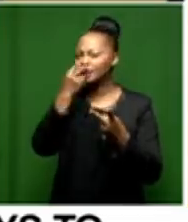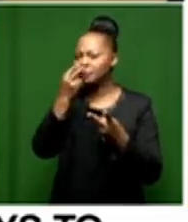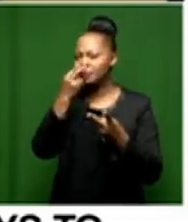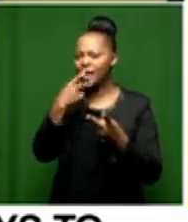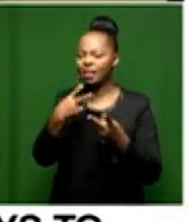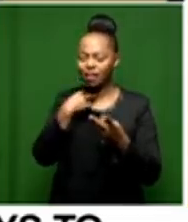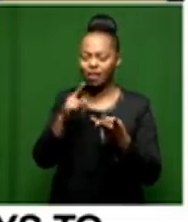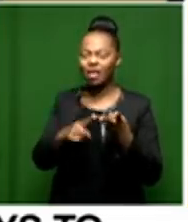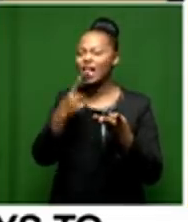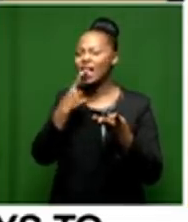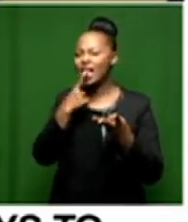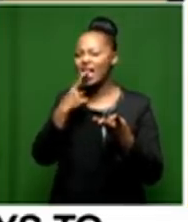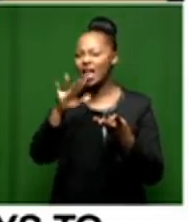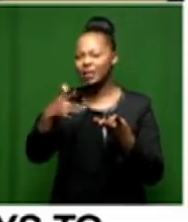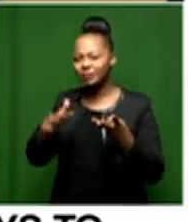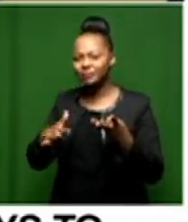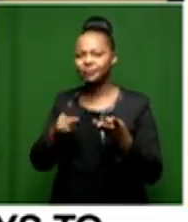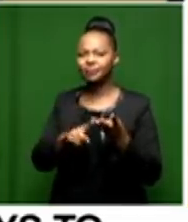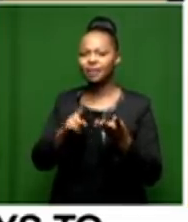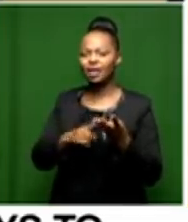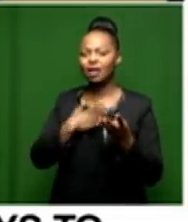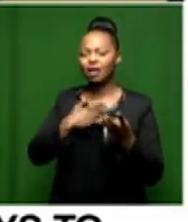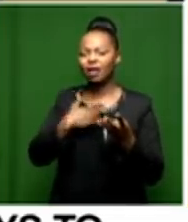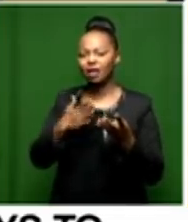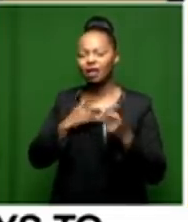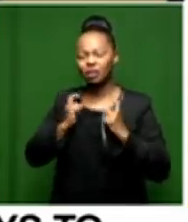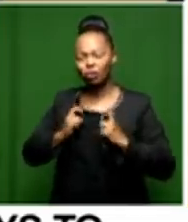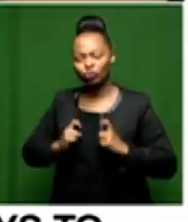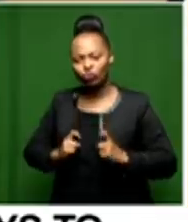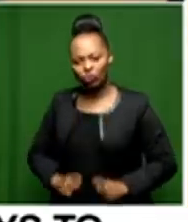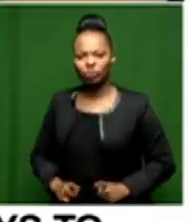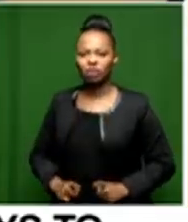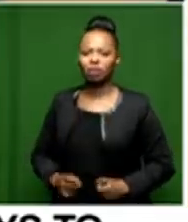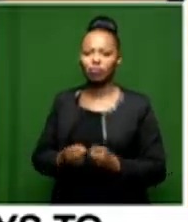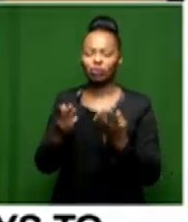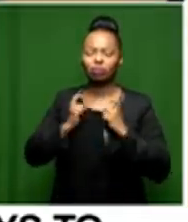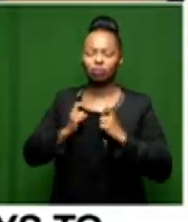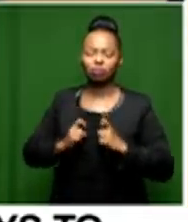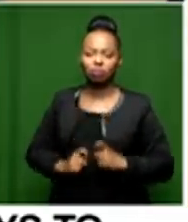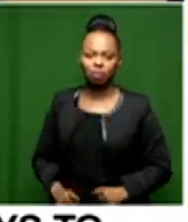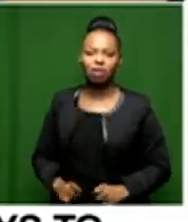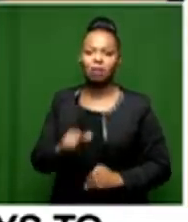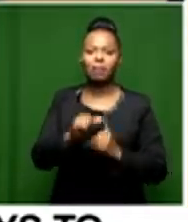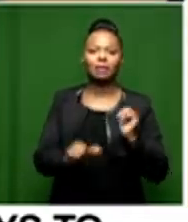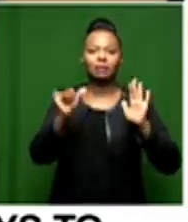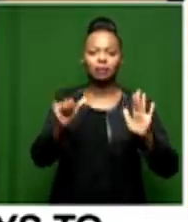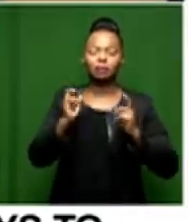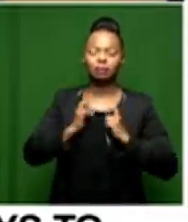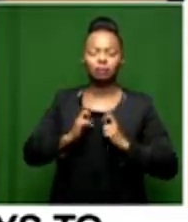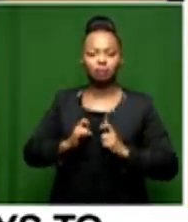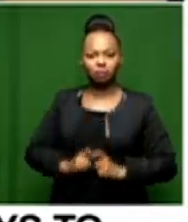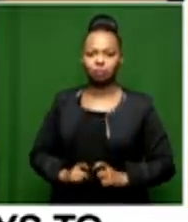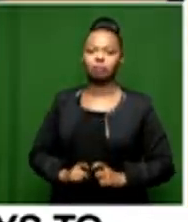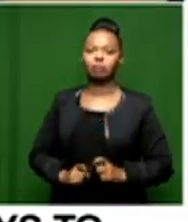and general exhaustion, and these are things that some are complaining even over 6 months. They are still feeling these after effects